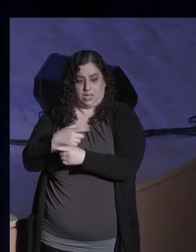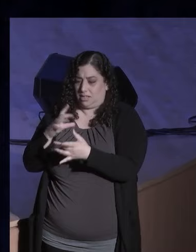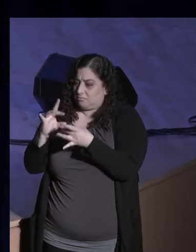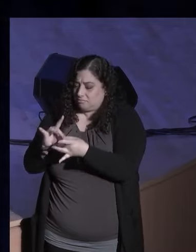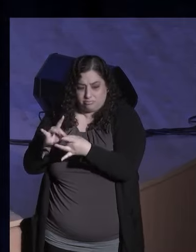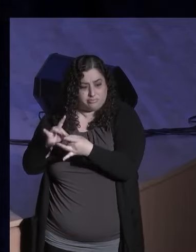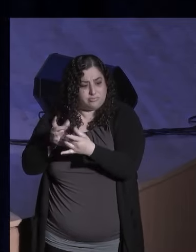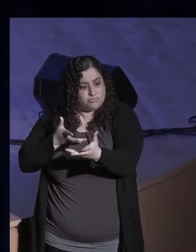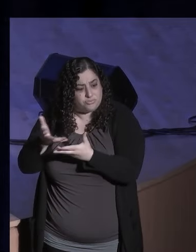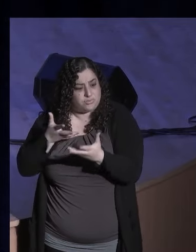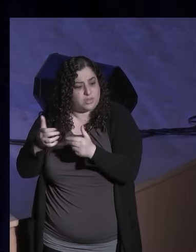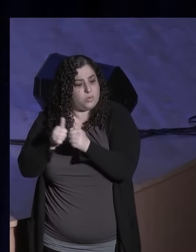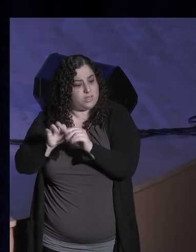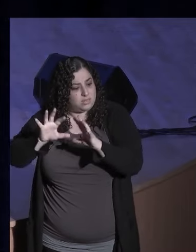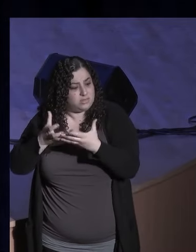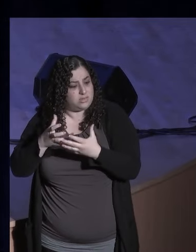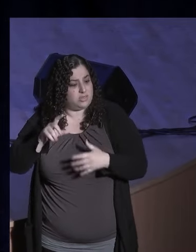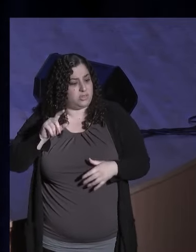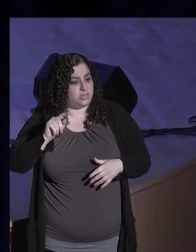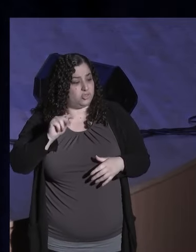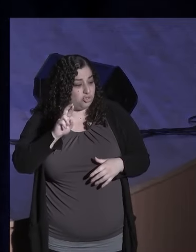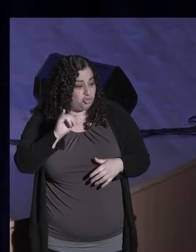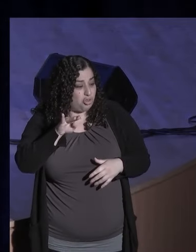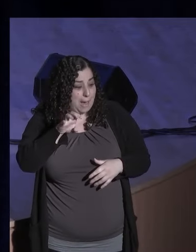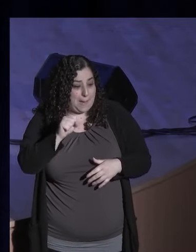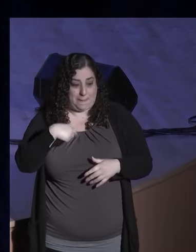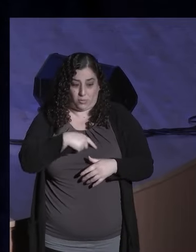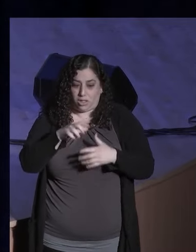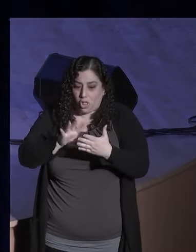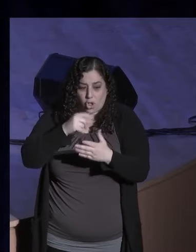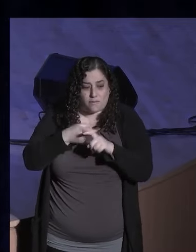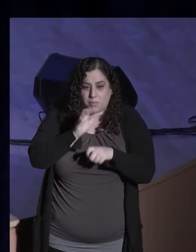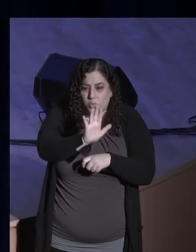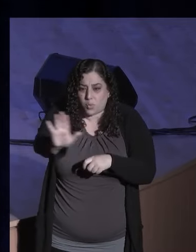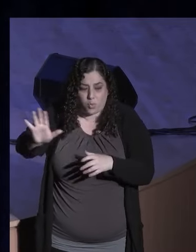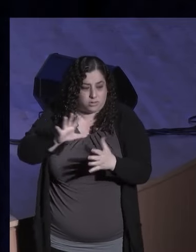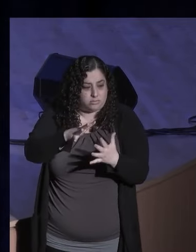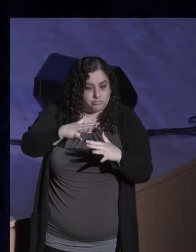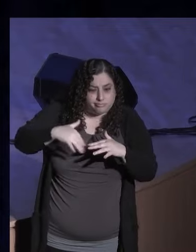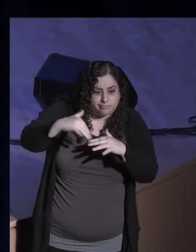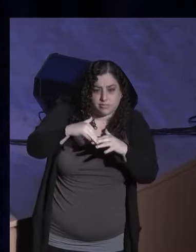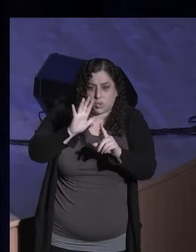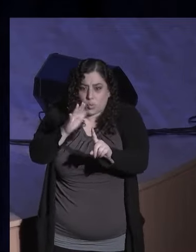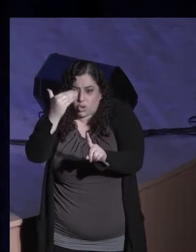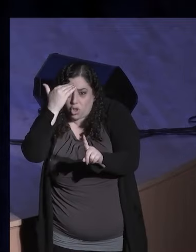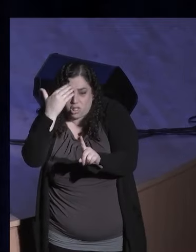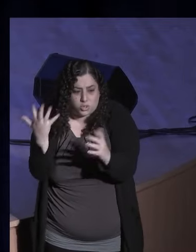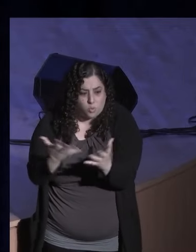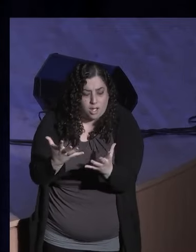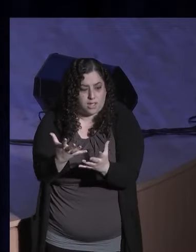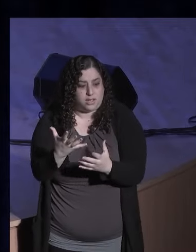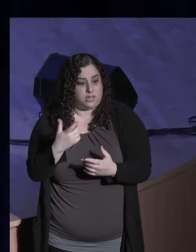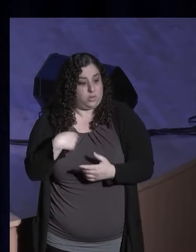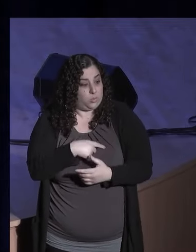knowledge of those who have lived on these lands and cared for them for thousands of years. And we work to be better stewards and confront the challenges of